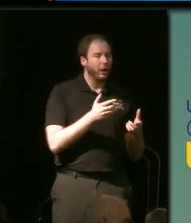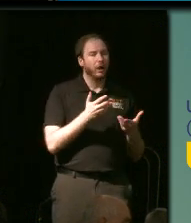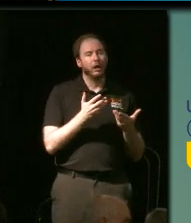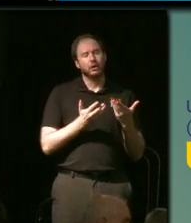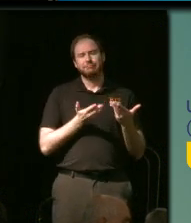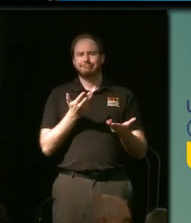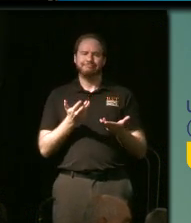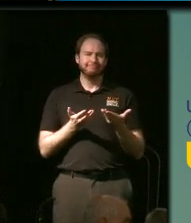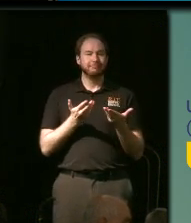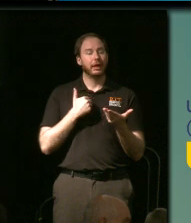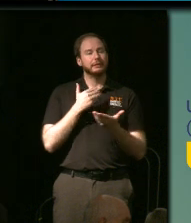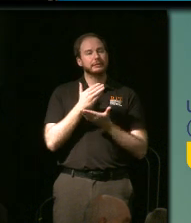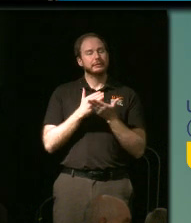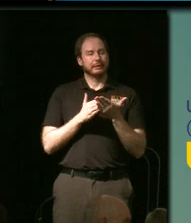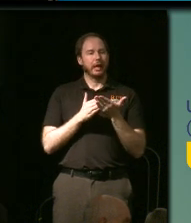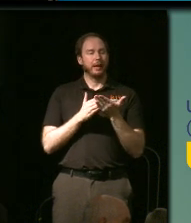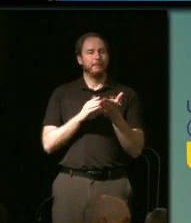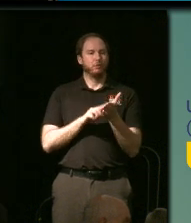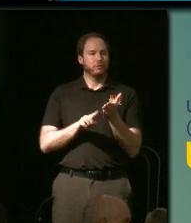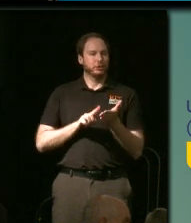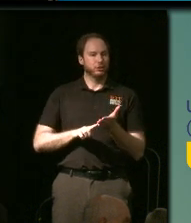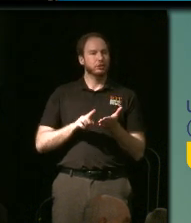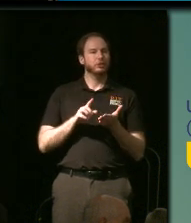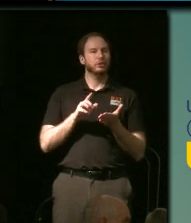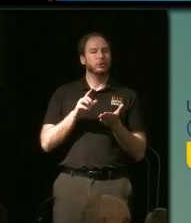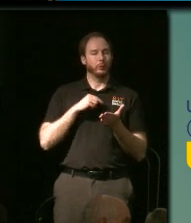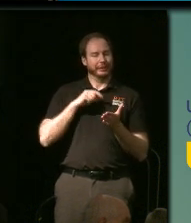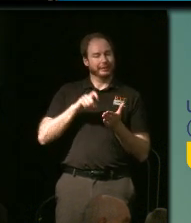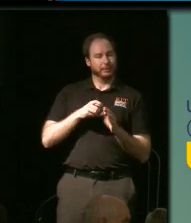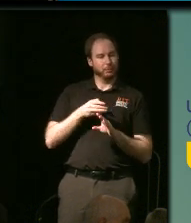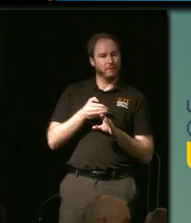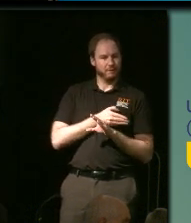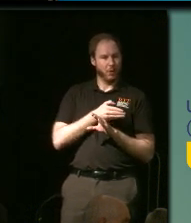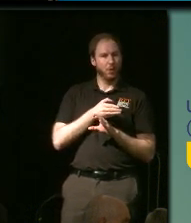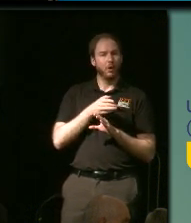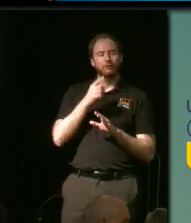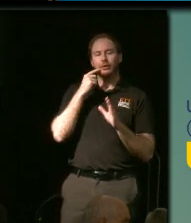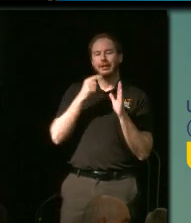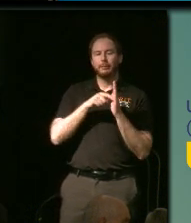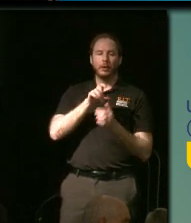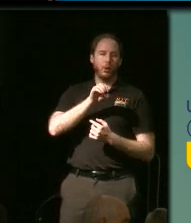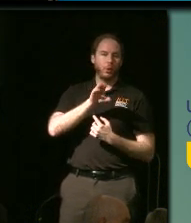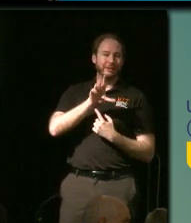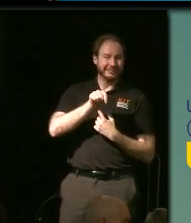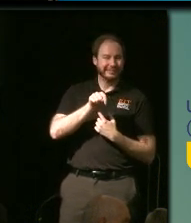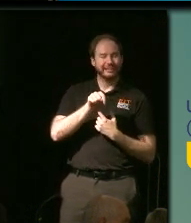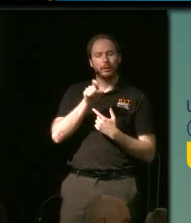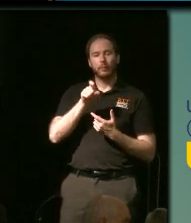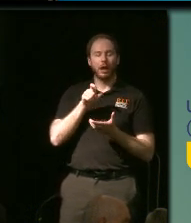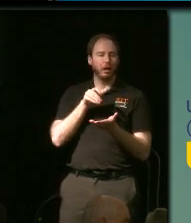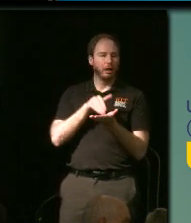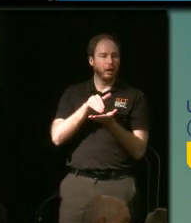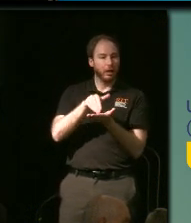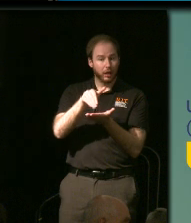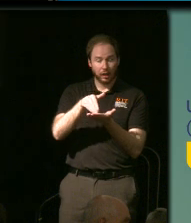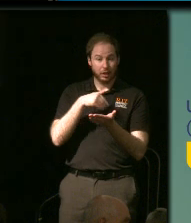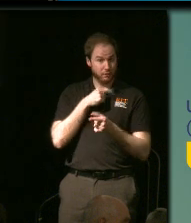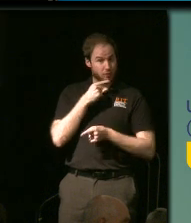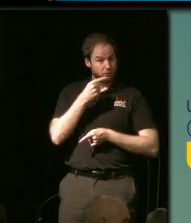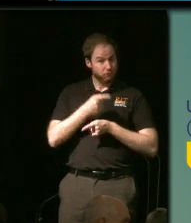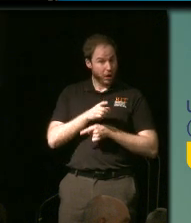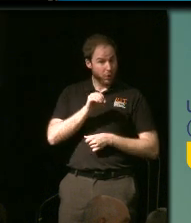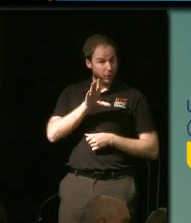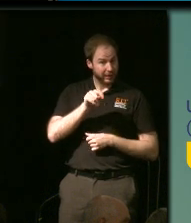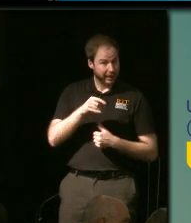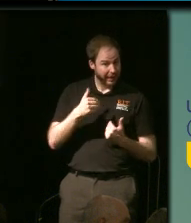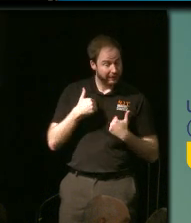then there are data points that need before some trials. You have to get an OCT. How many times? Are you getting the right kind of